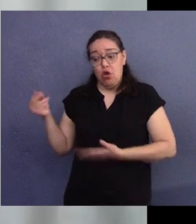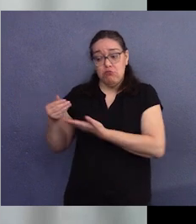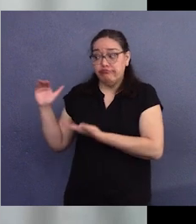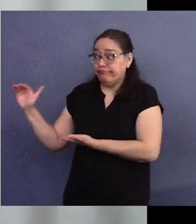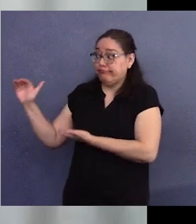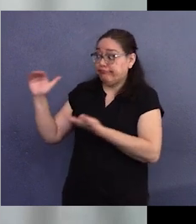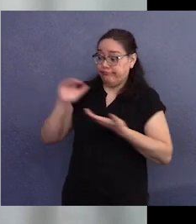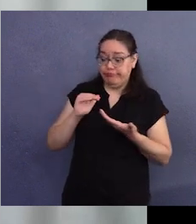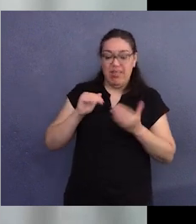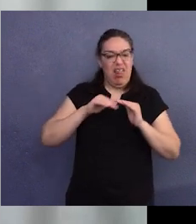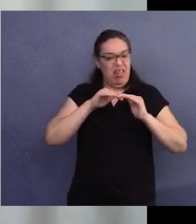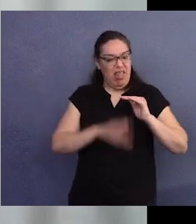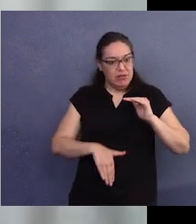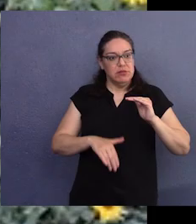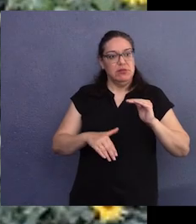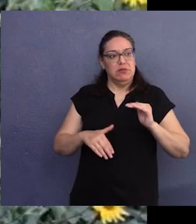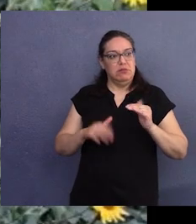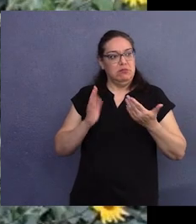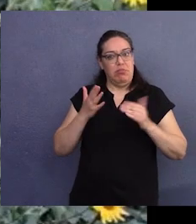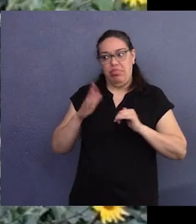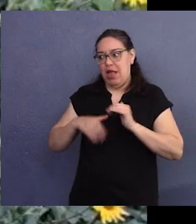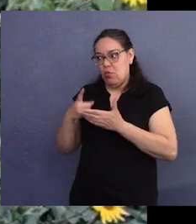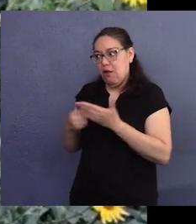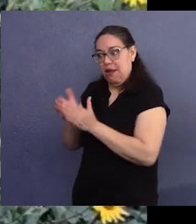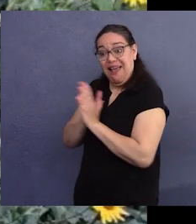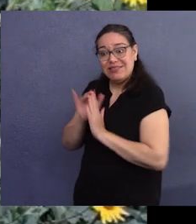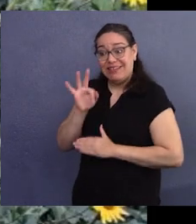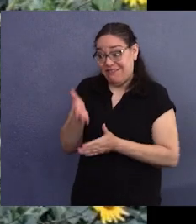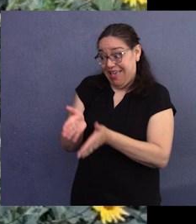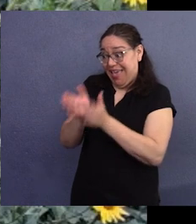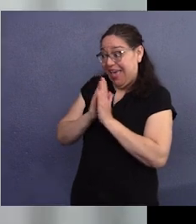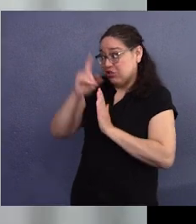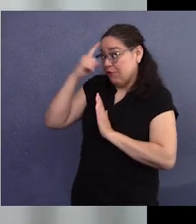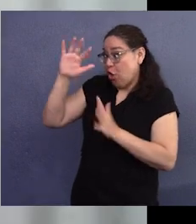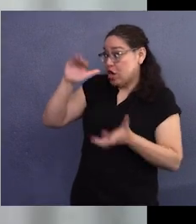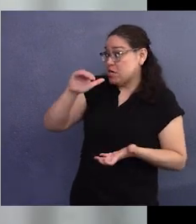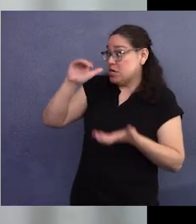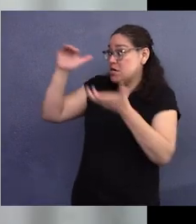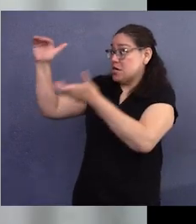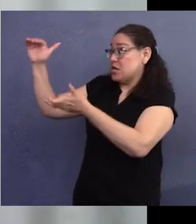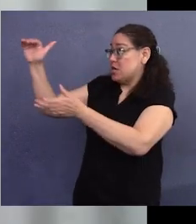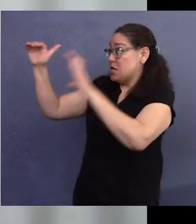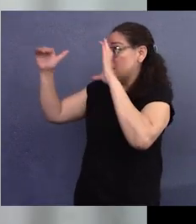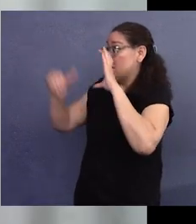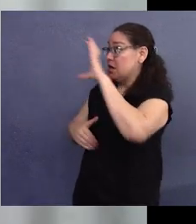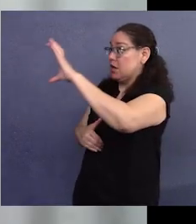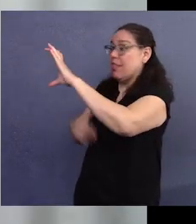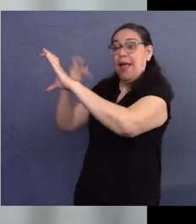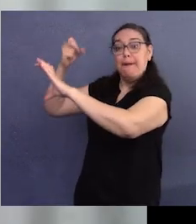words, is this funding all or nothing? And actually, that's a great question. It is not all or nothing.